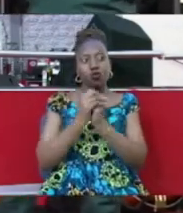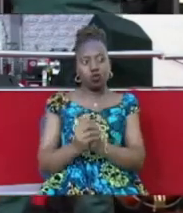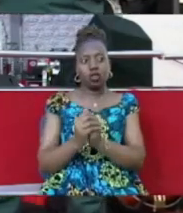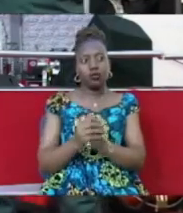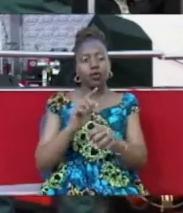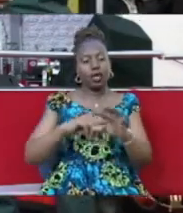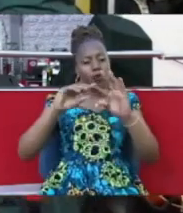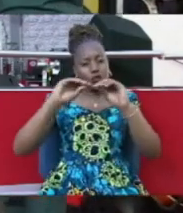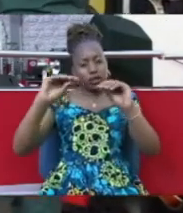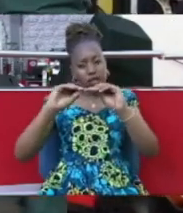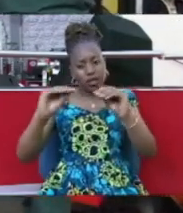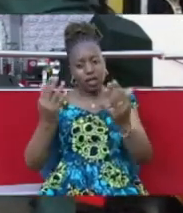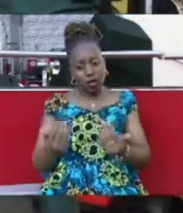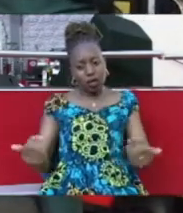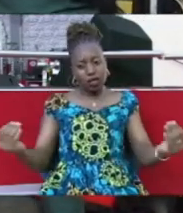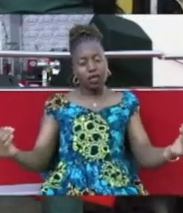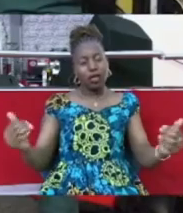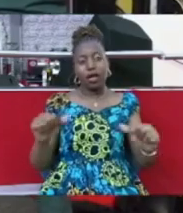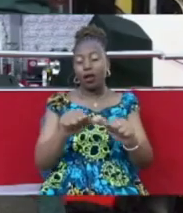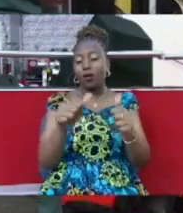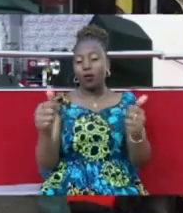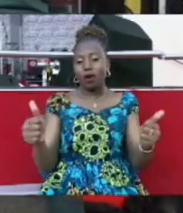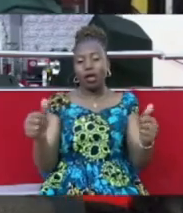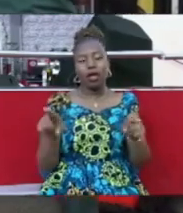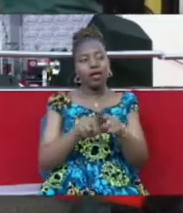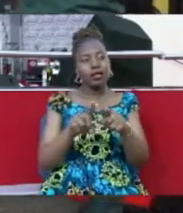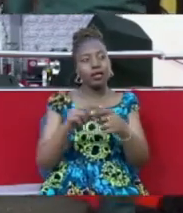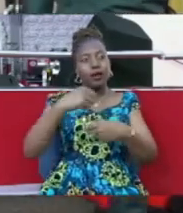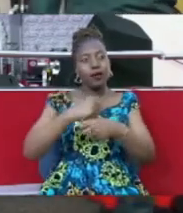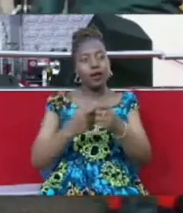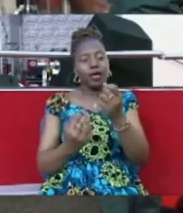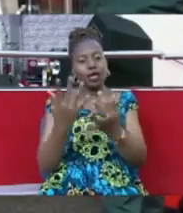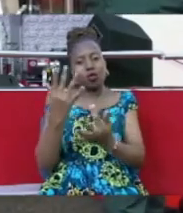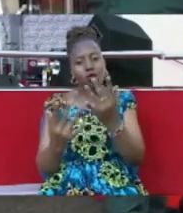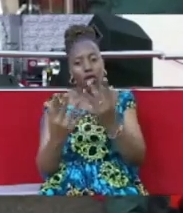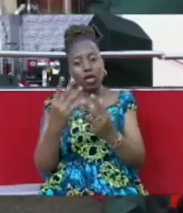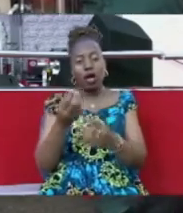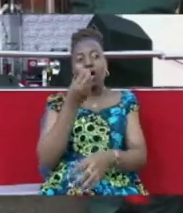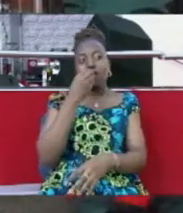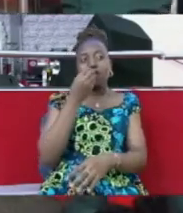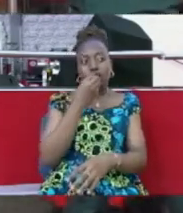you're making food for your family ladies, that is a worship.